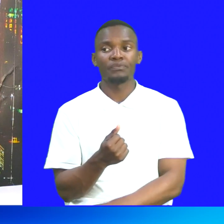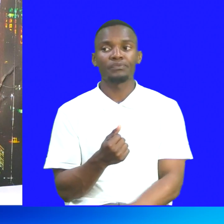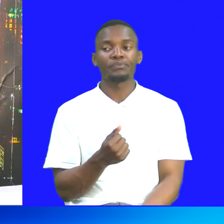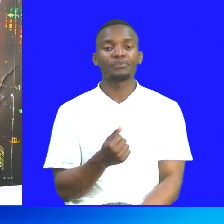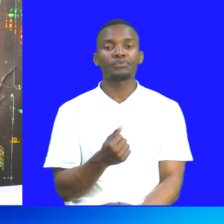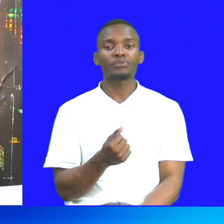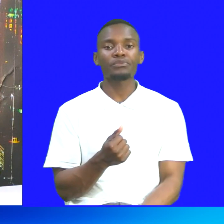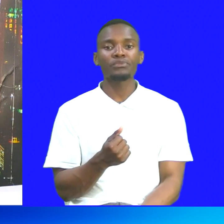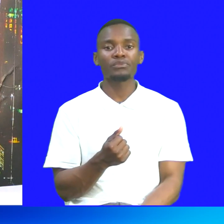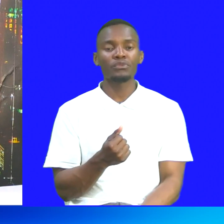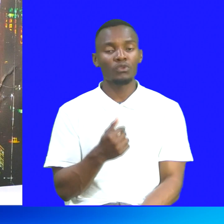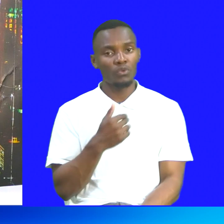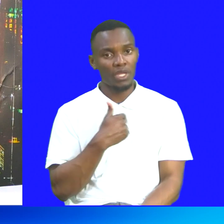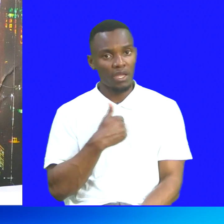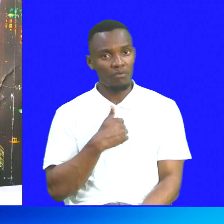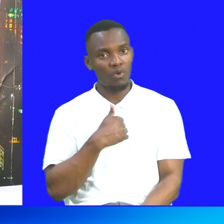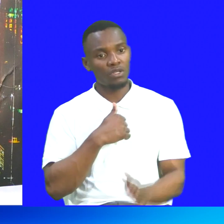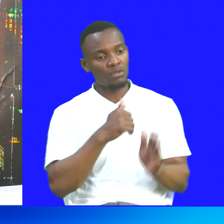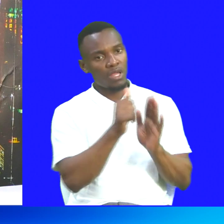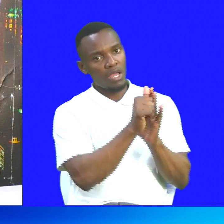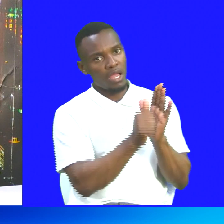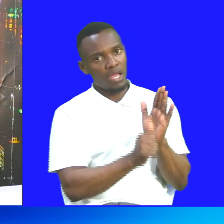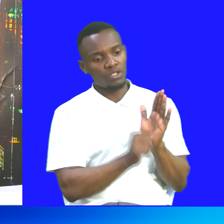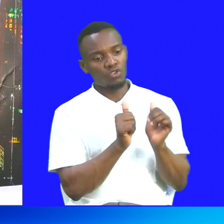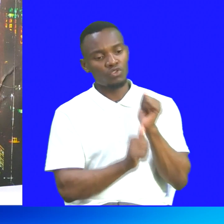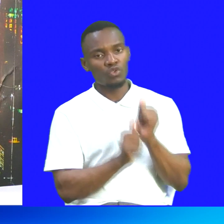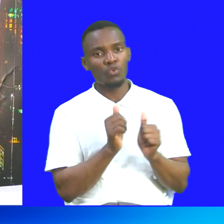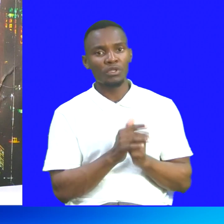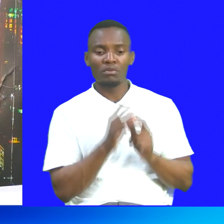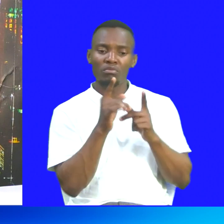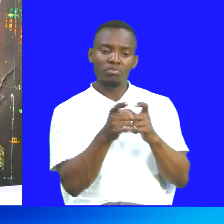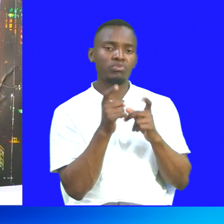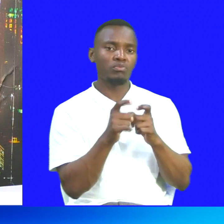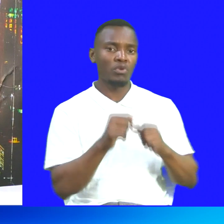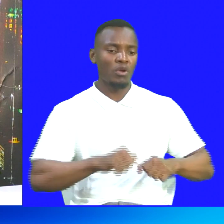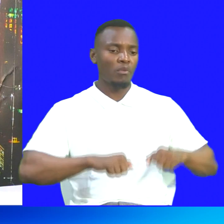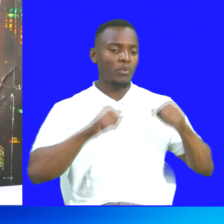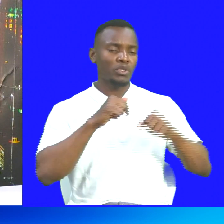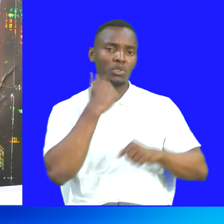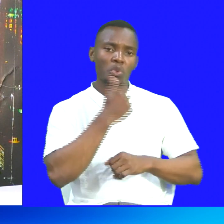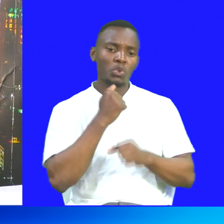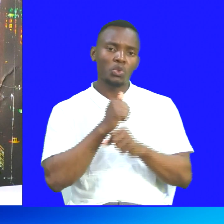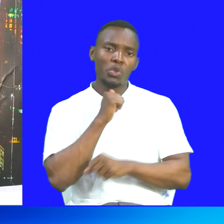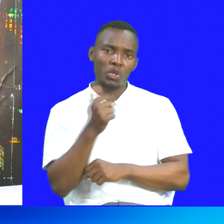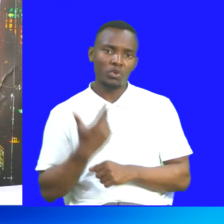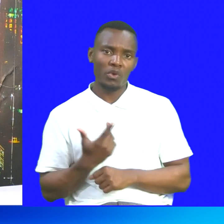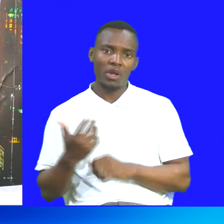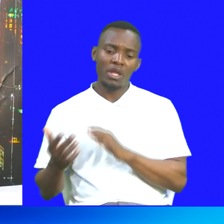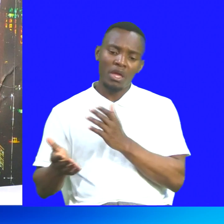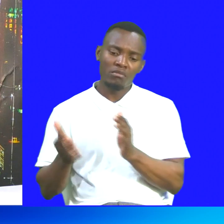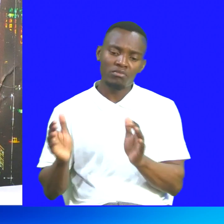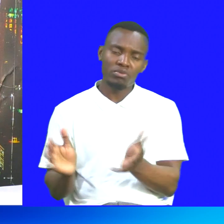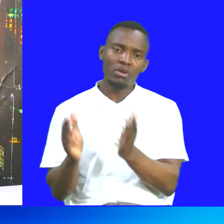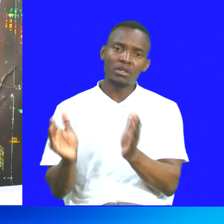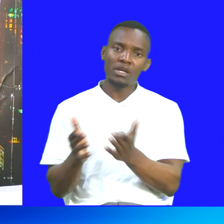there are articles that are calling out bosses who do not encourage valuing individuals